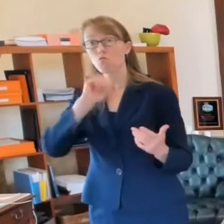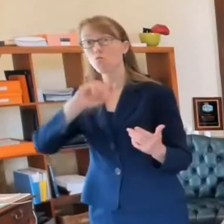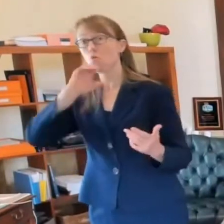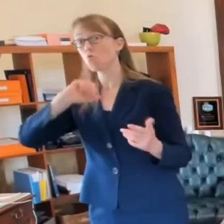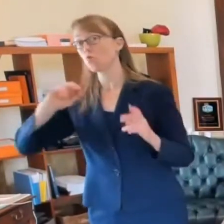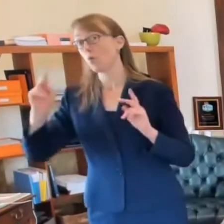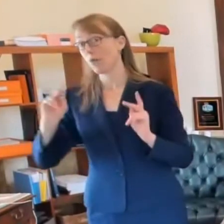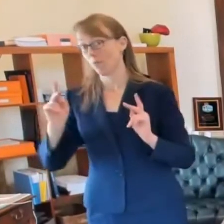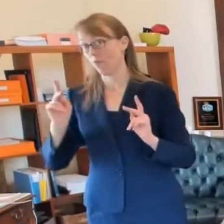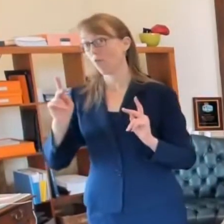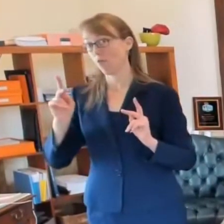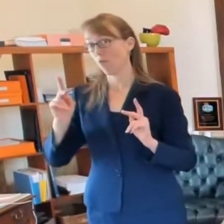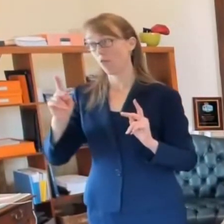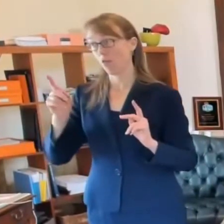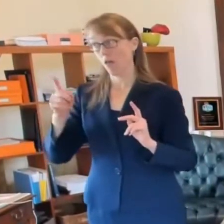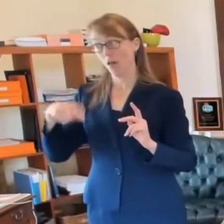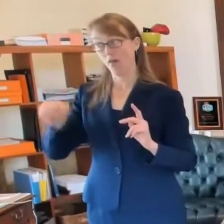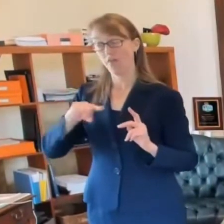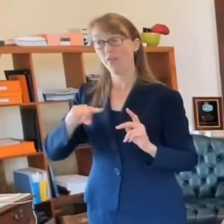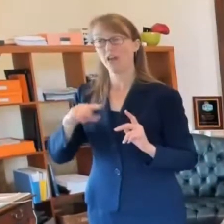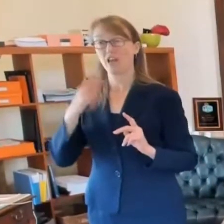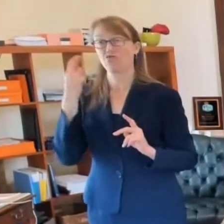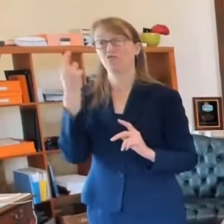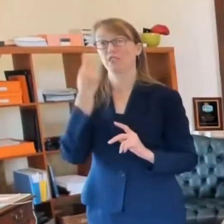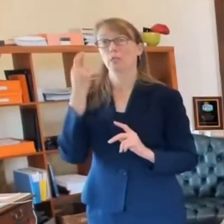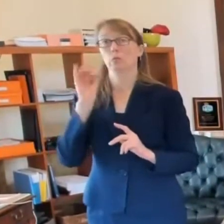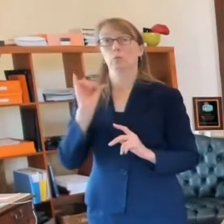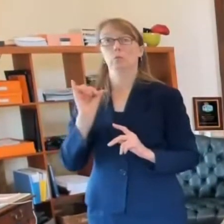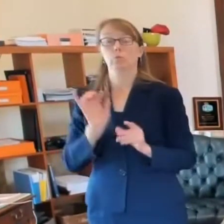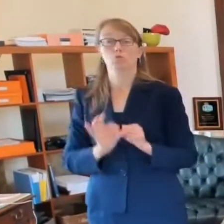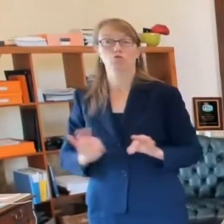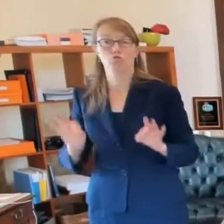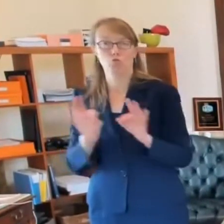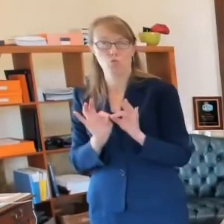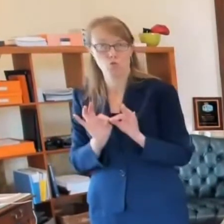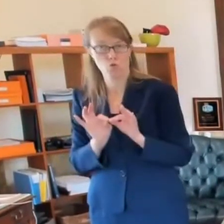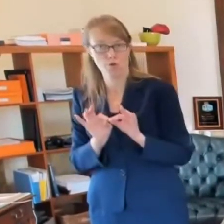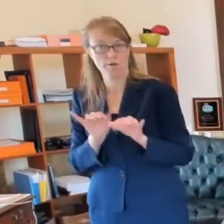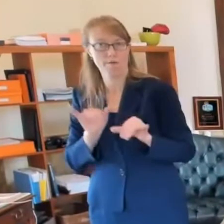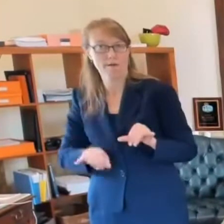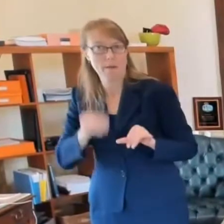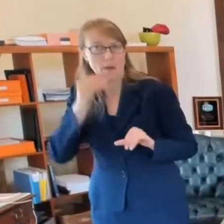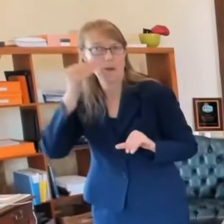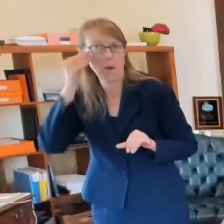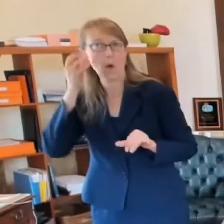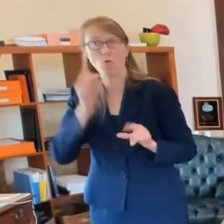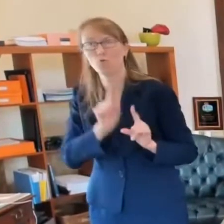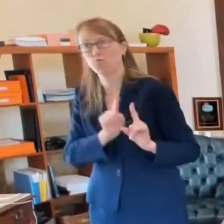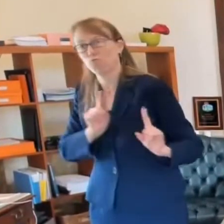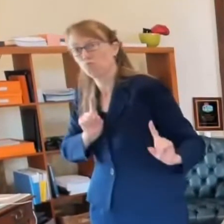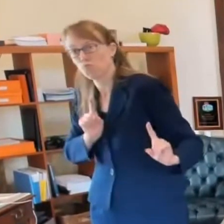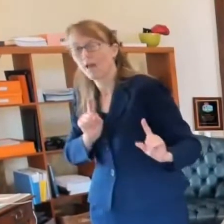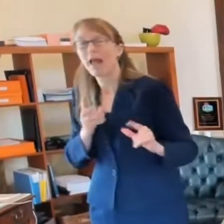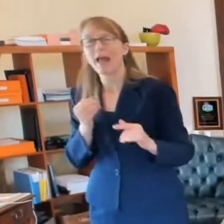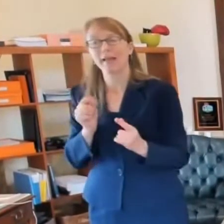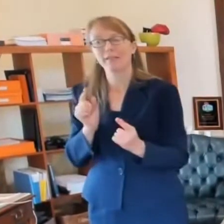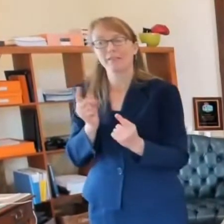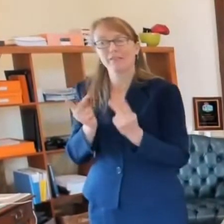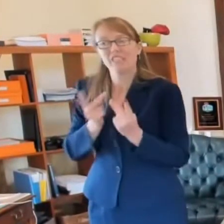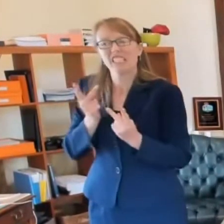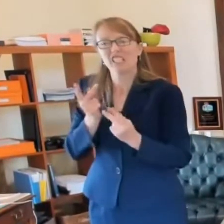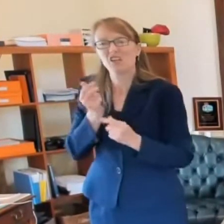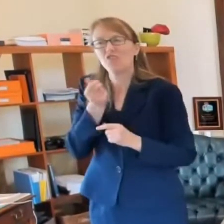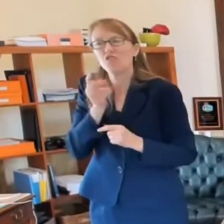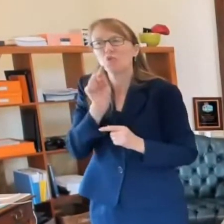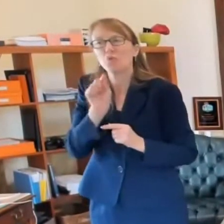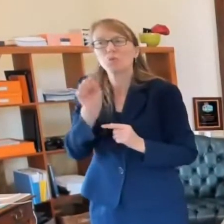folks have taken to heart the social distancing, the mask wearing, and keeping your circle small.